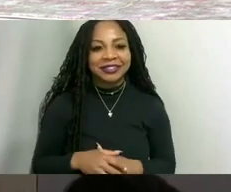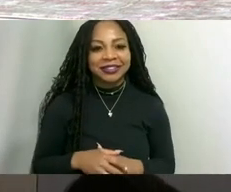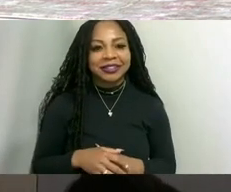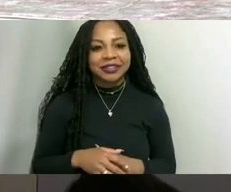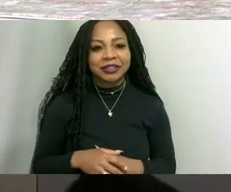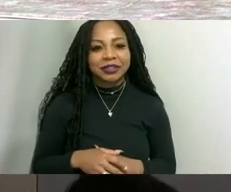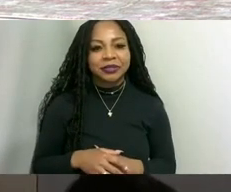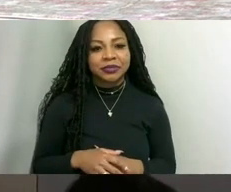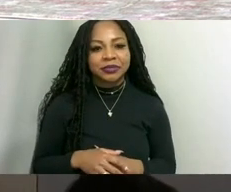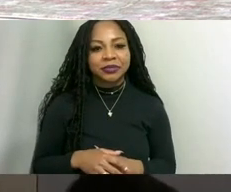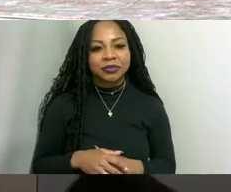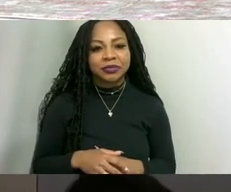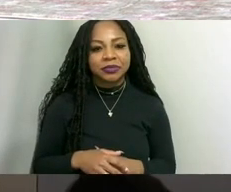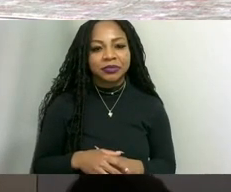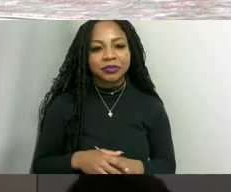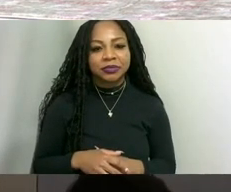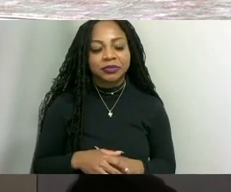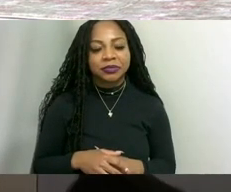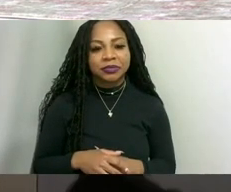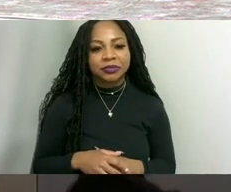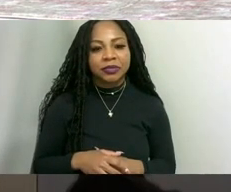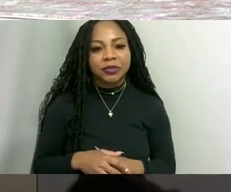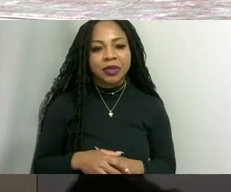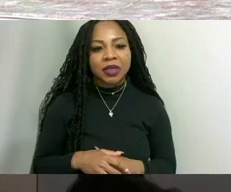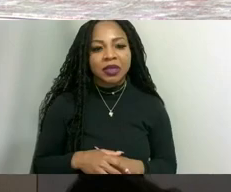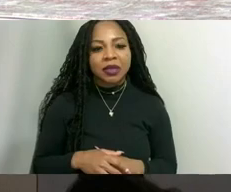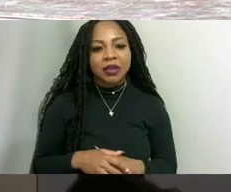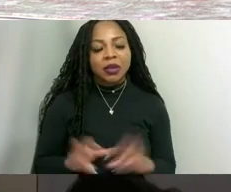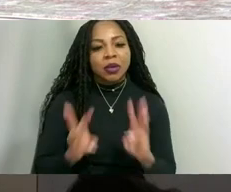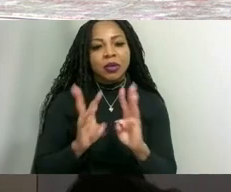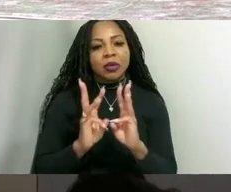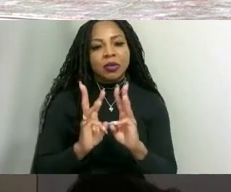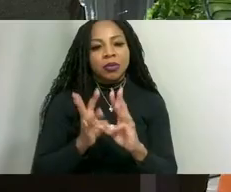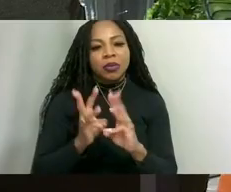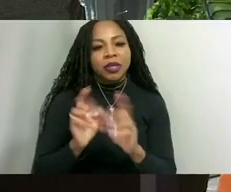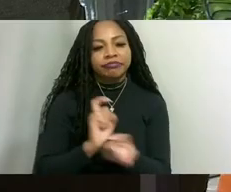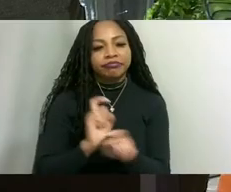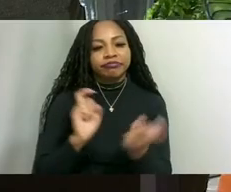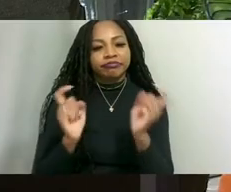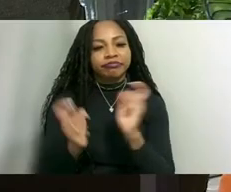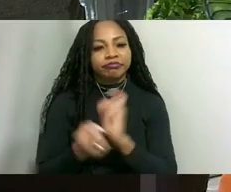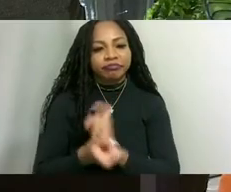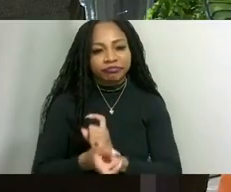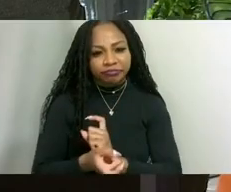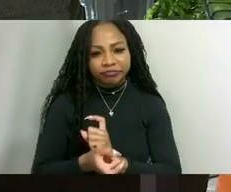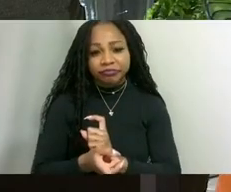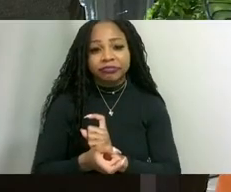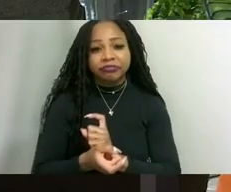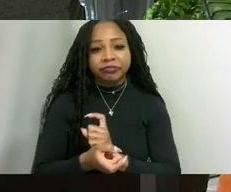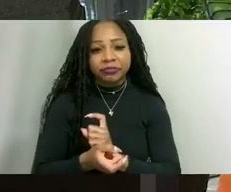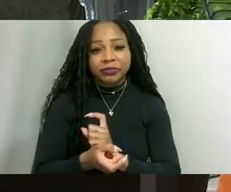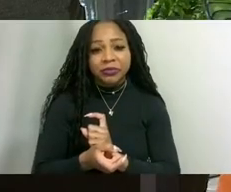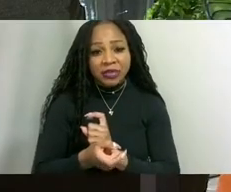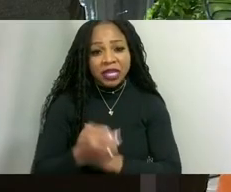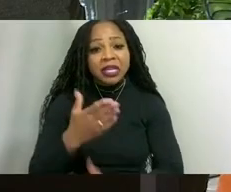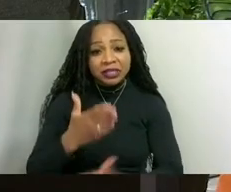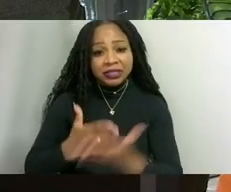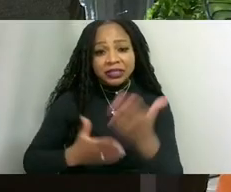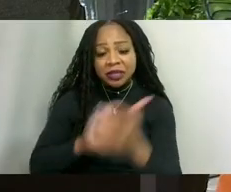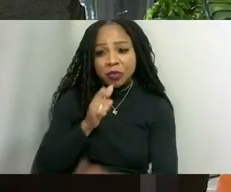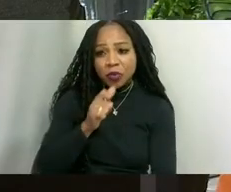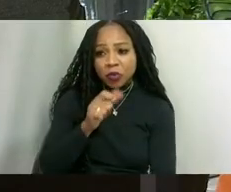I think that oftentimes climate change, even in those of us who are the most hopeful scientists and